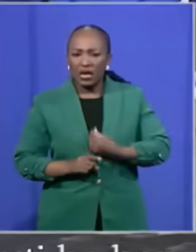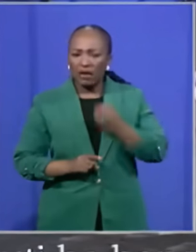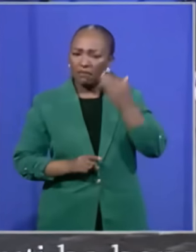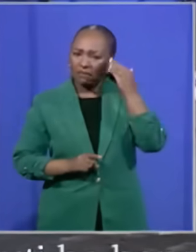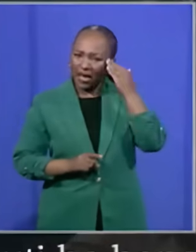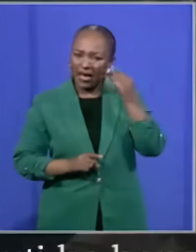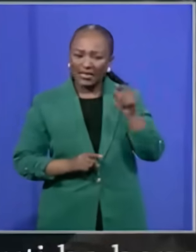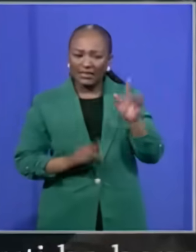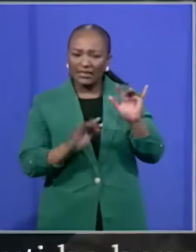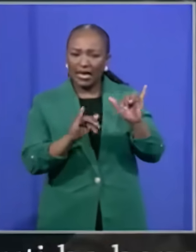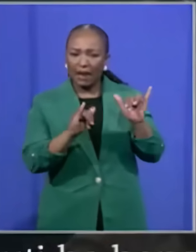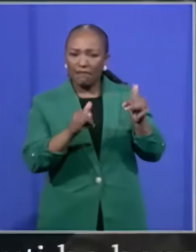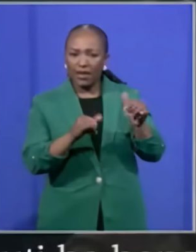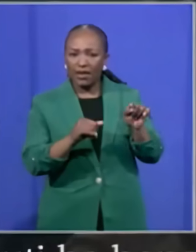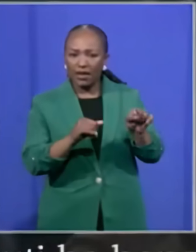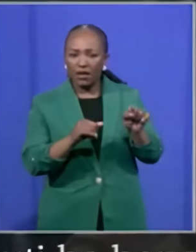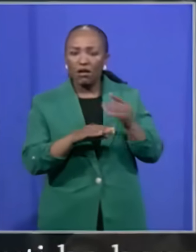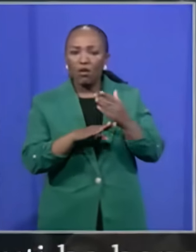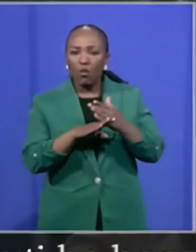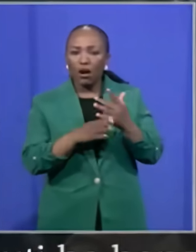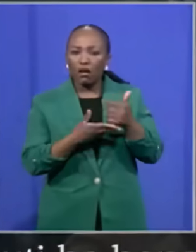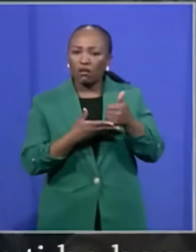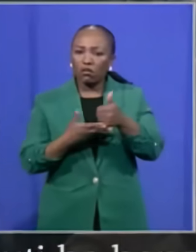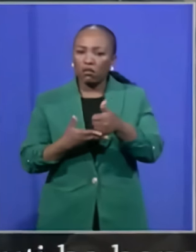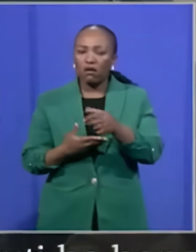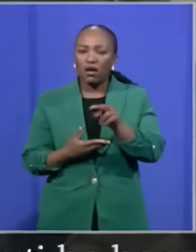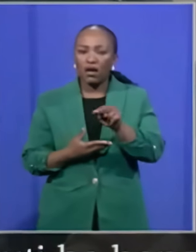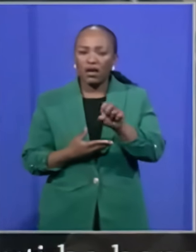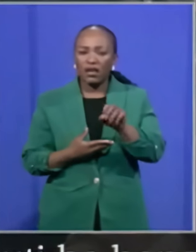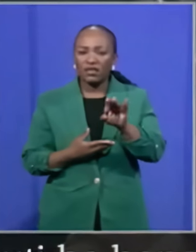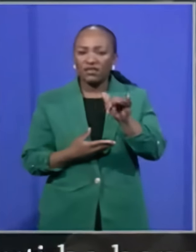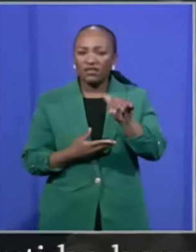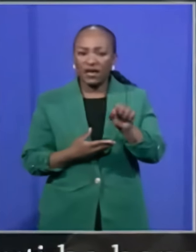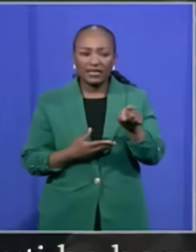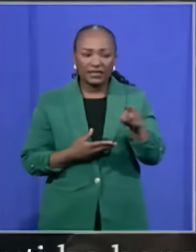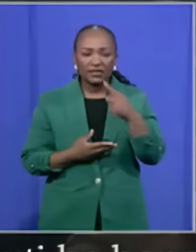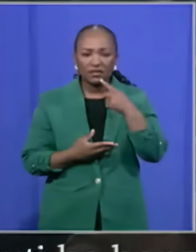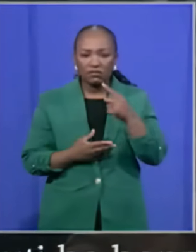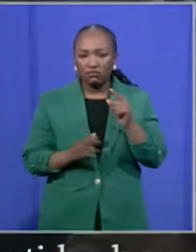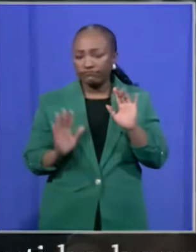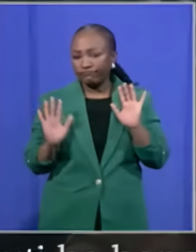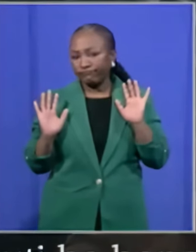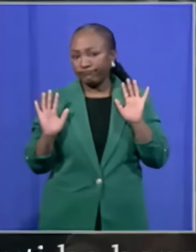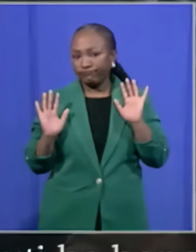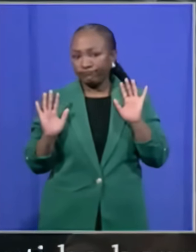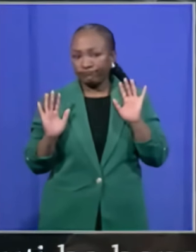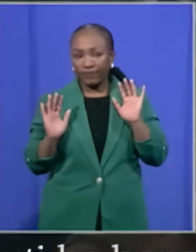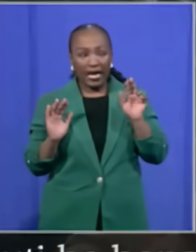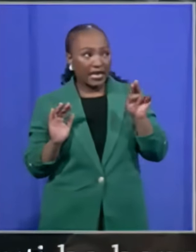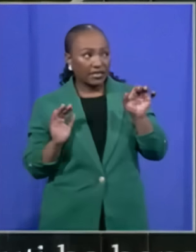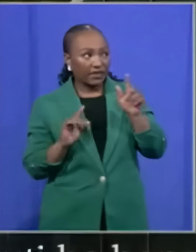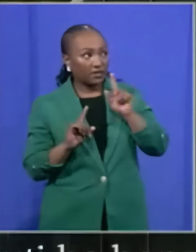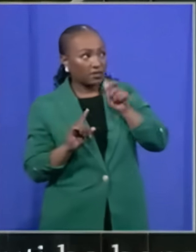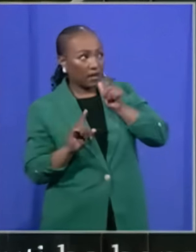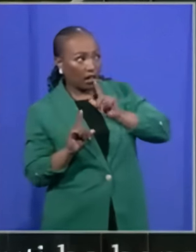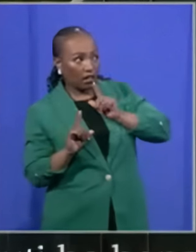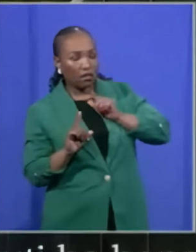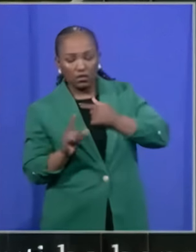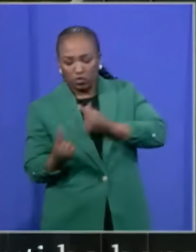e sebeletsang NSFAS ditshebeletsong tse itseng yona e re e latela fela ditaelo tsa